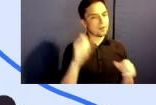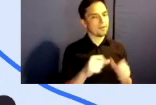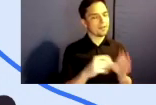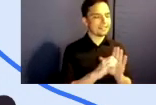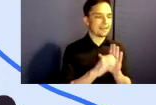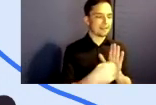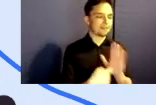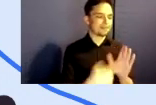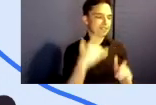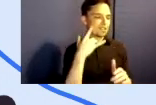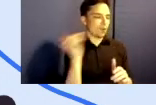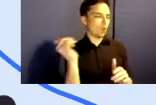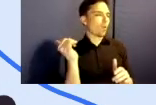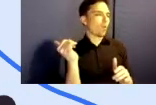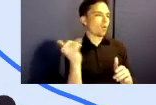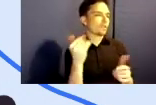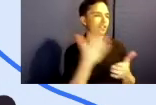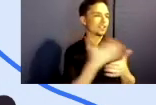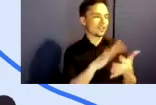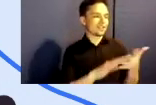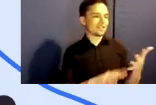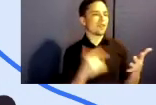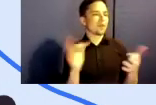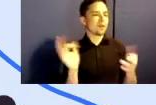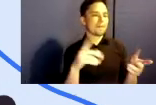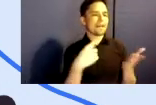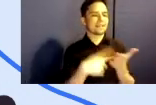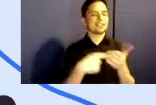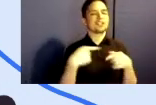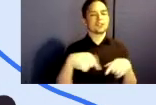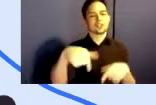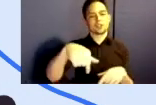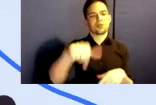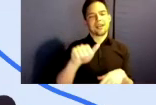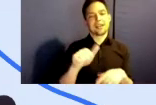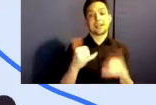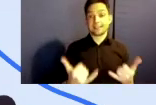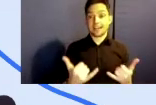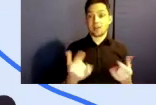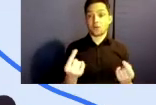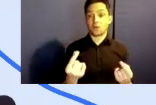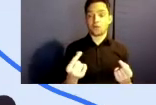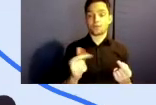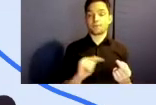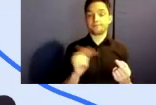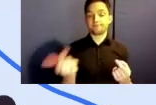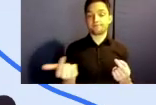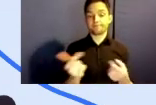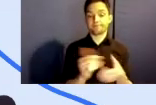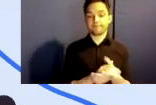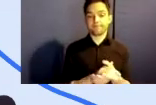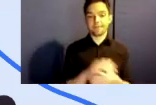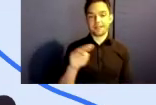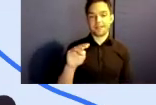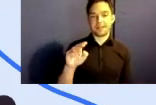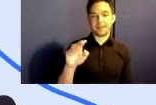We really appreciate you sharing them, and I think we'll come back to them in the Q&A. Now I'd like to hand over to Masumi